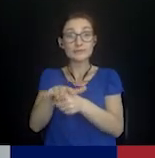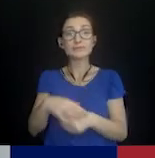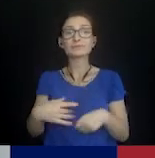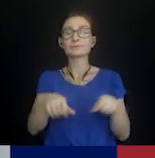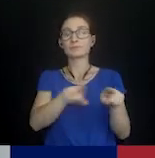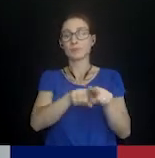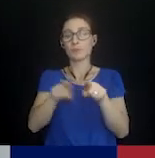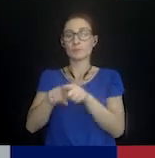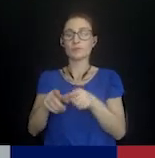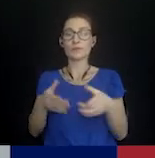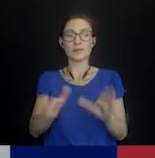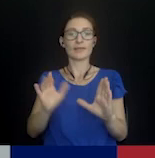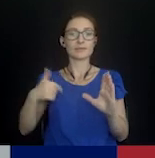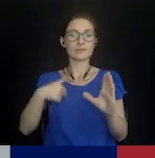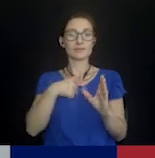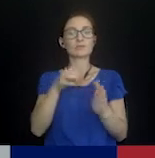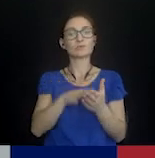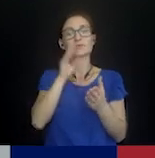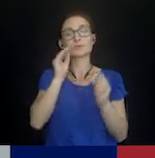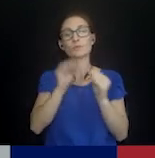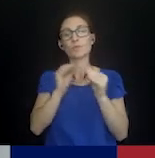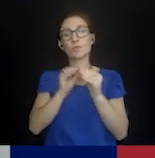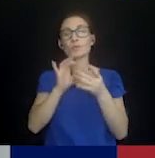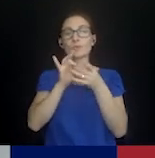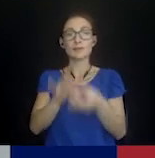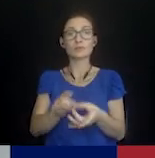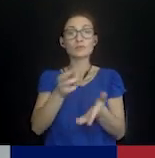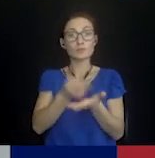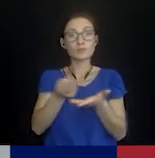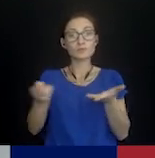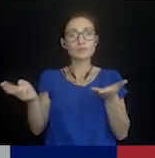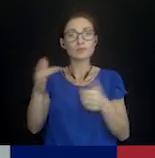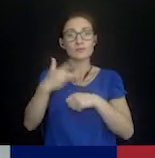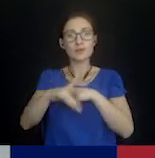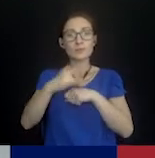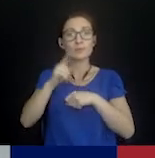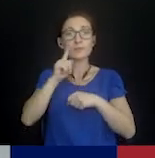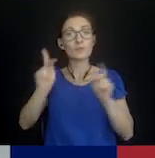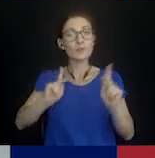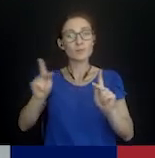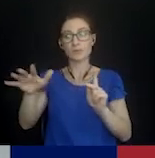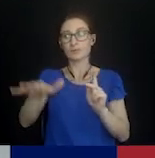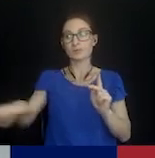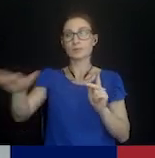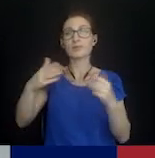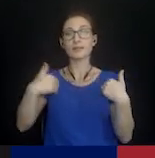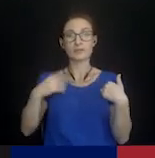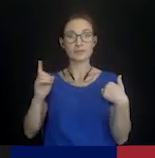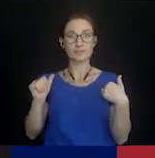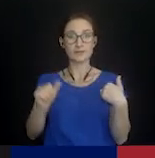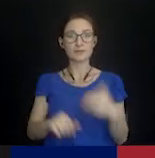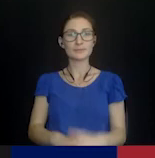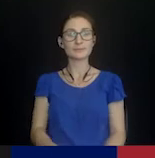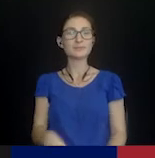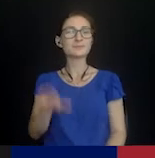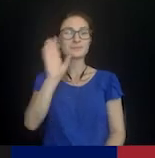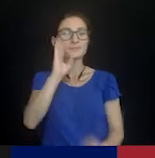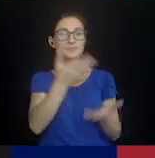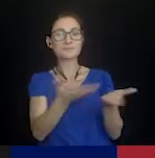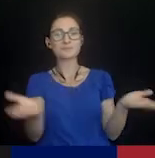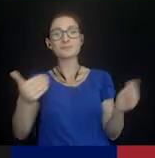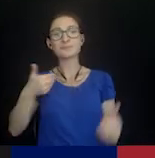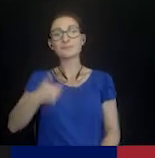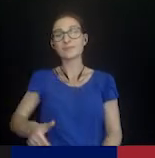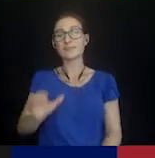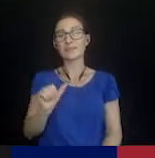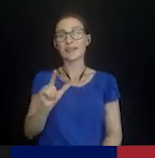that also allows us to learn more about the different resources available for people with disabilities. Hi, everyone. My name